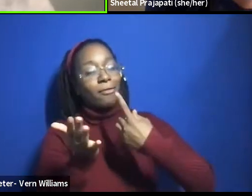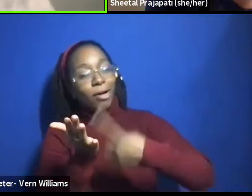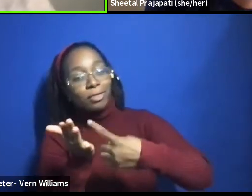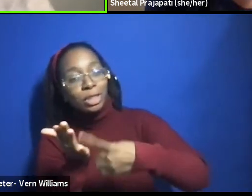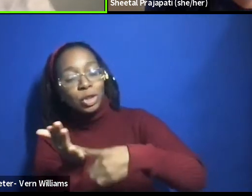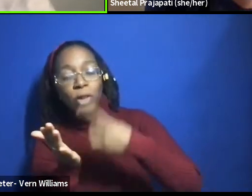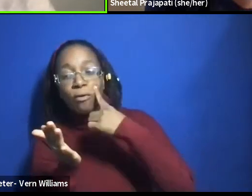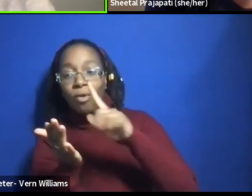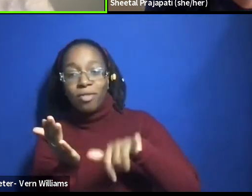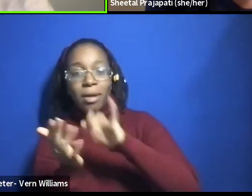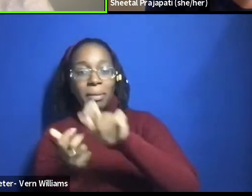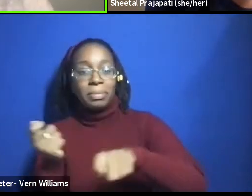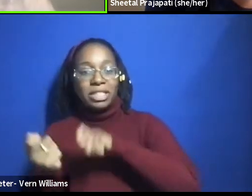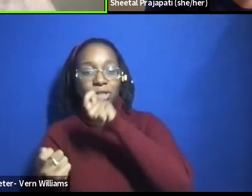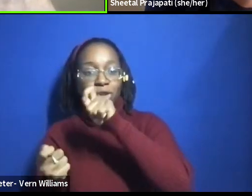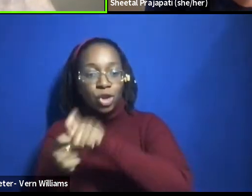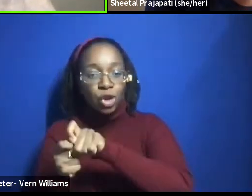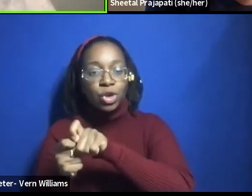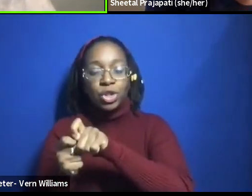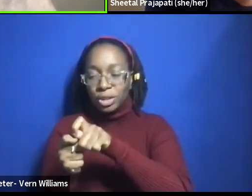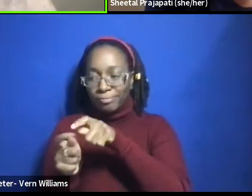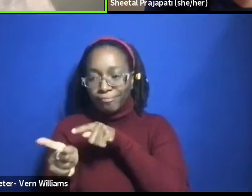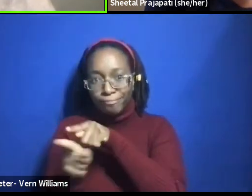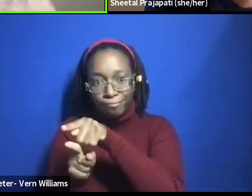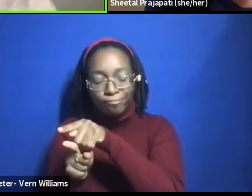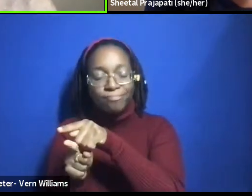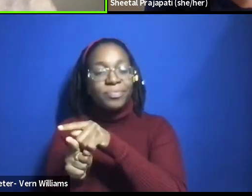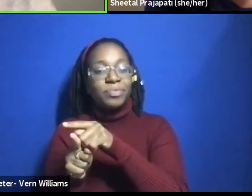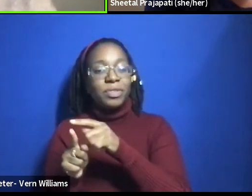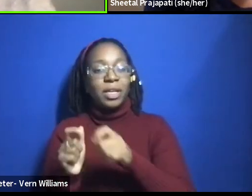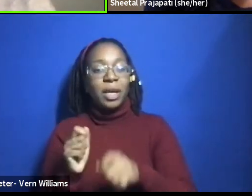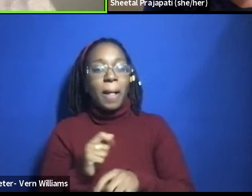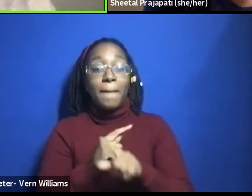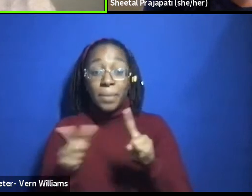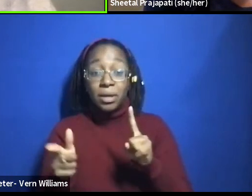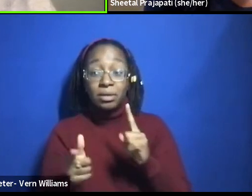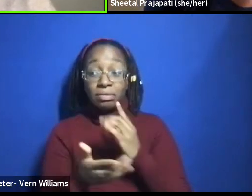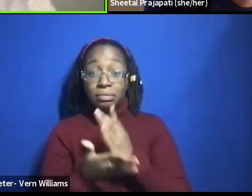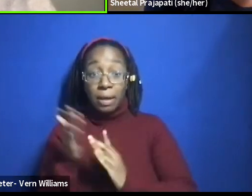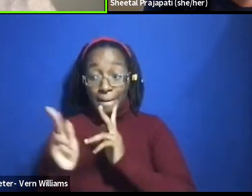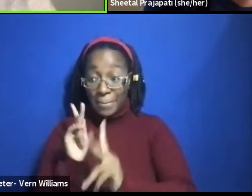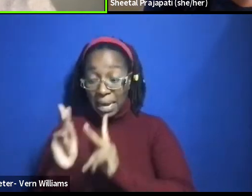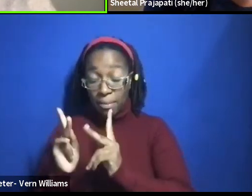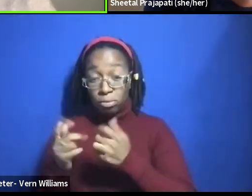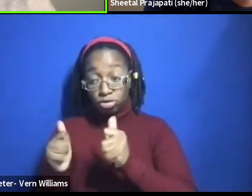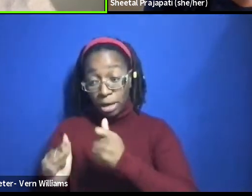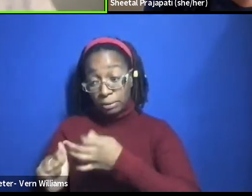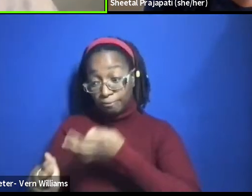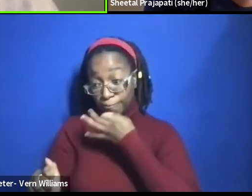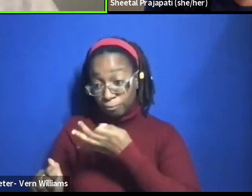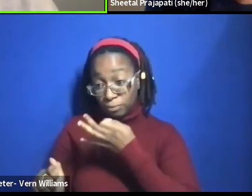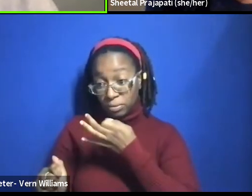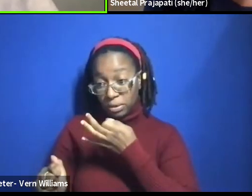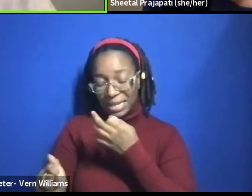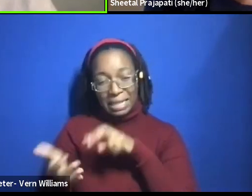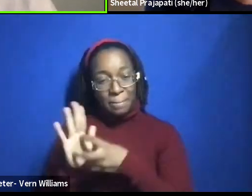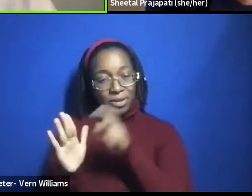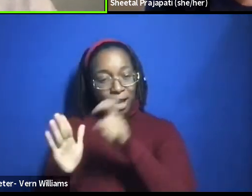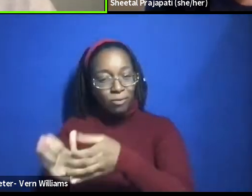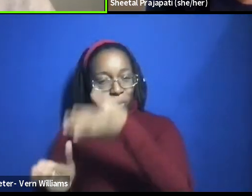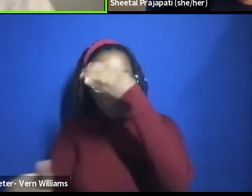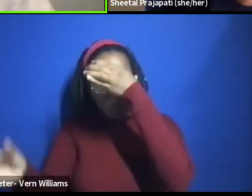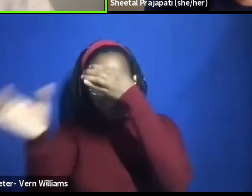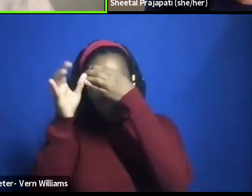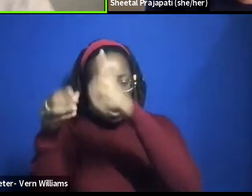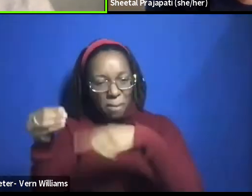those particular kinds of audiences. But aside from that people specialization, we needed to do education about everything. So